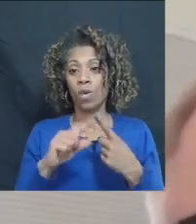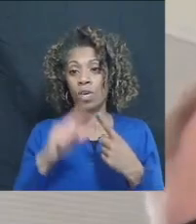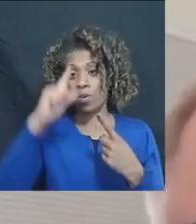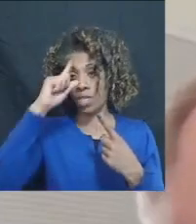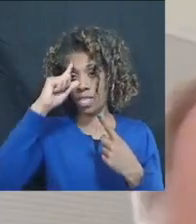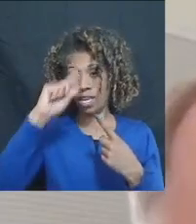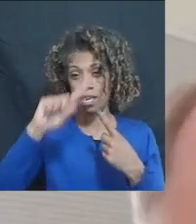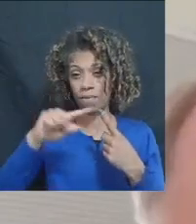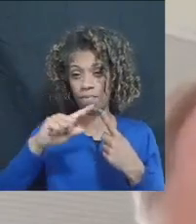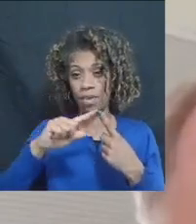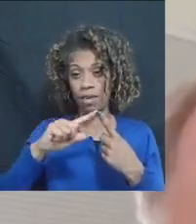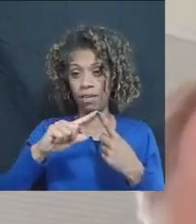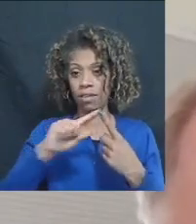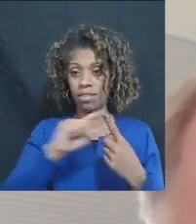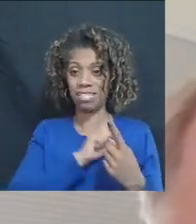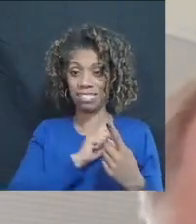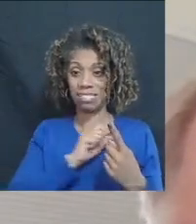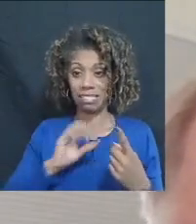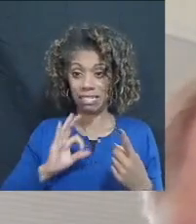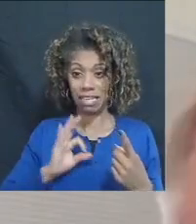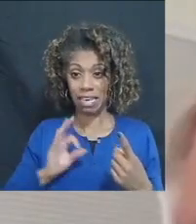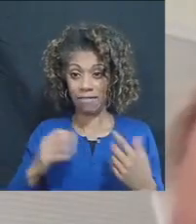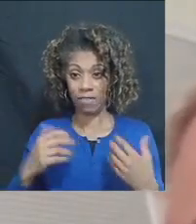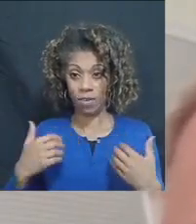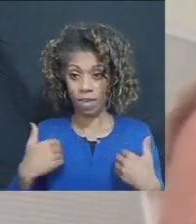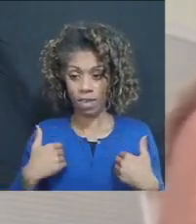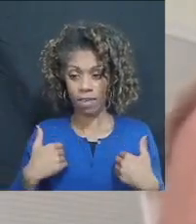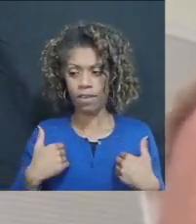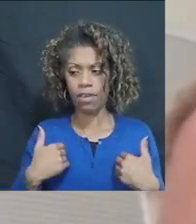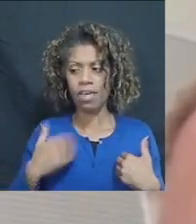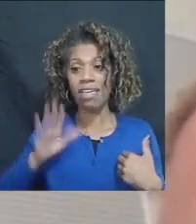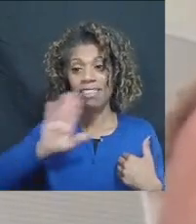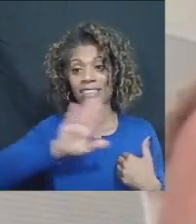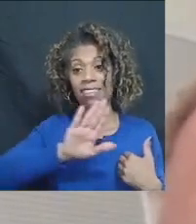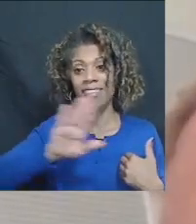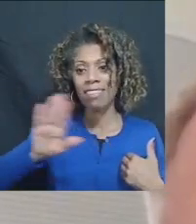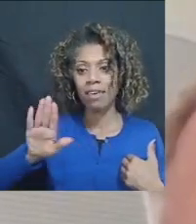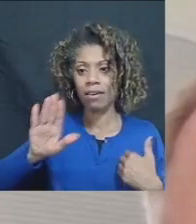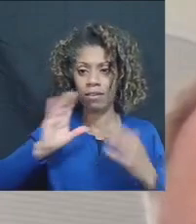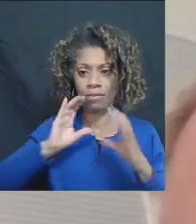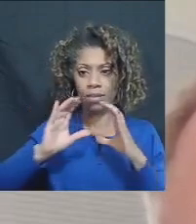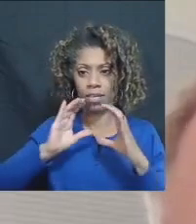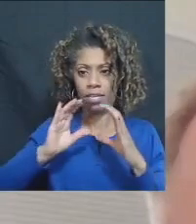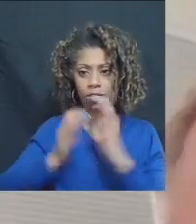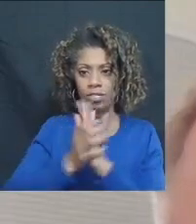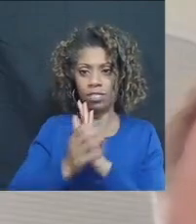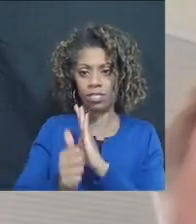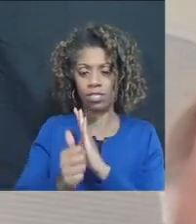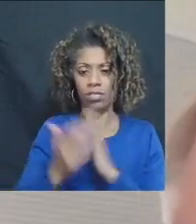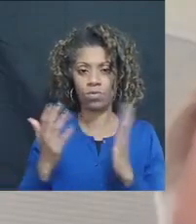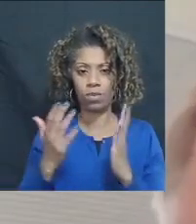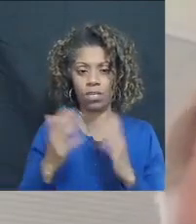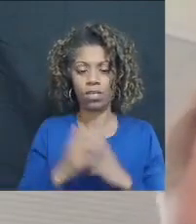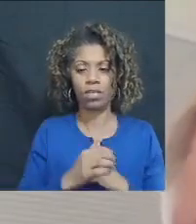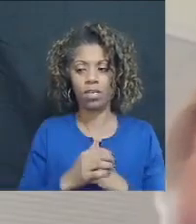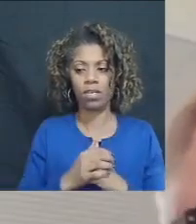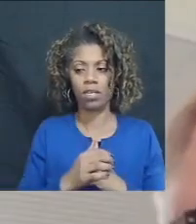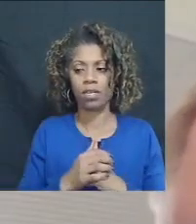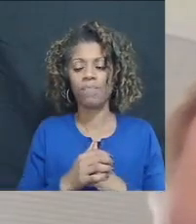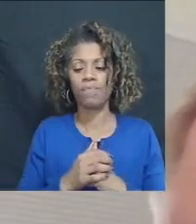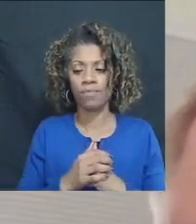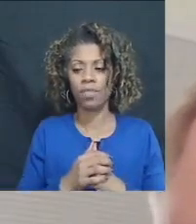skills. One of the things that has been tremendous at Robert Wood Johnson is bringing on a guy like Rich Besser, who actually is